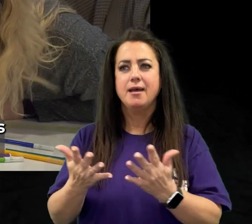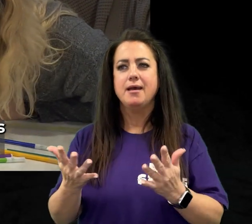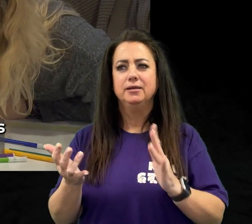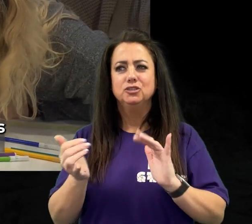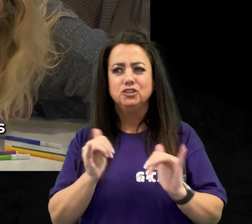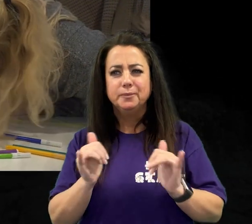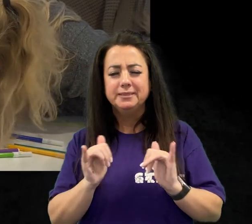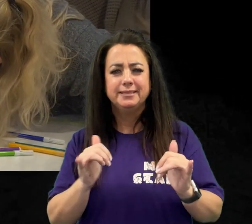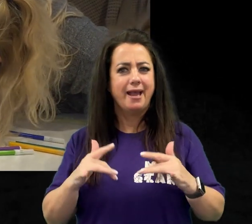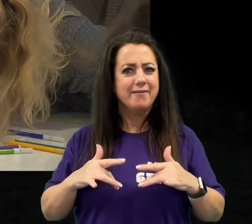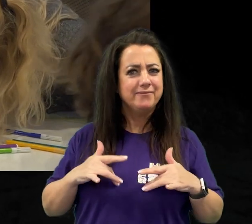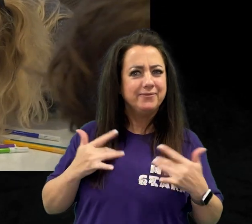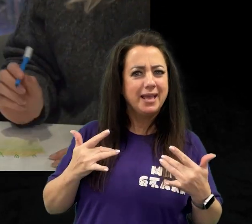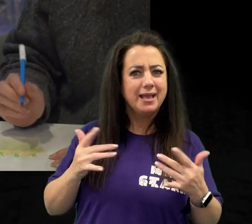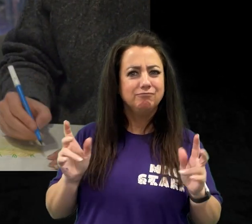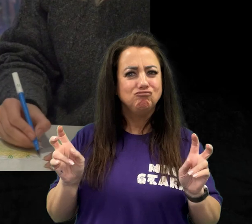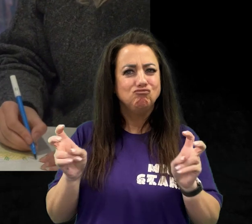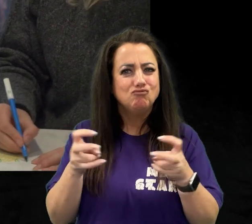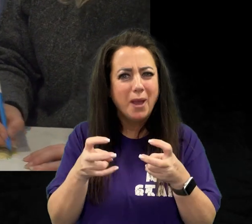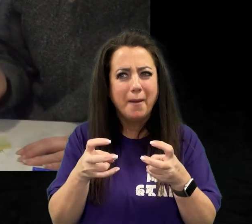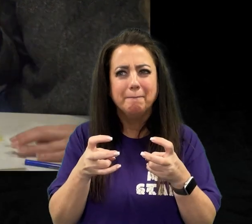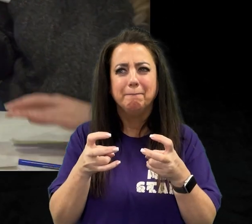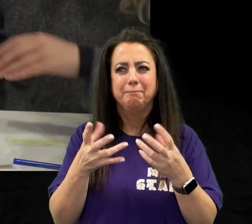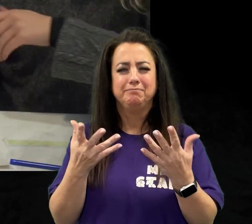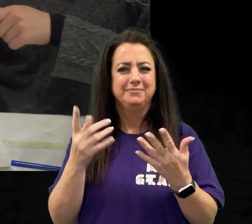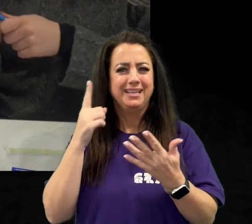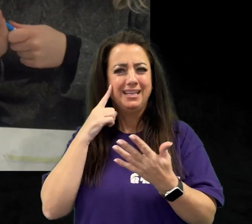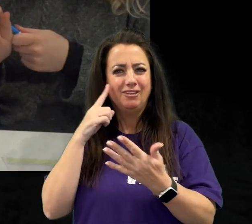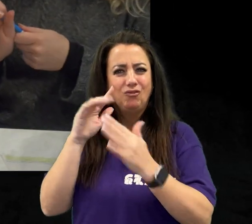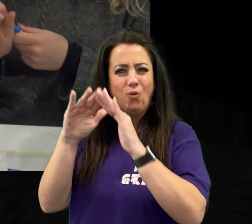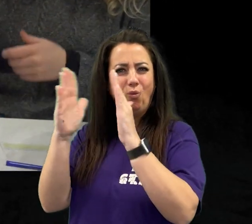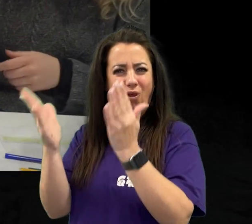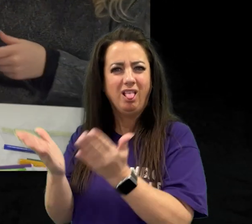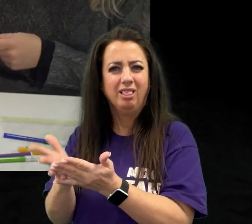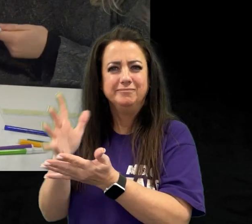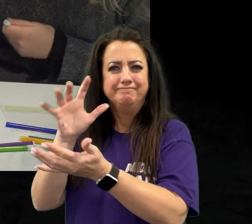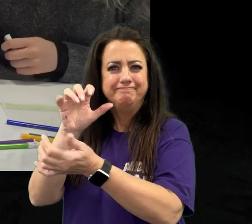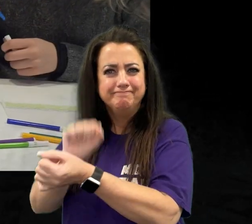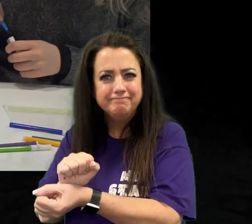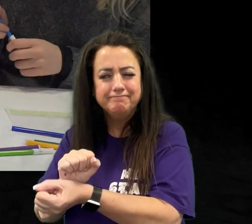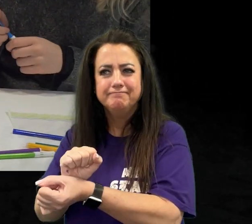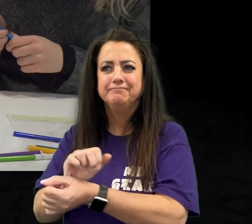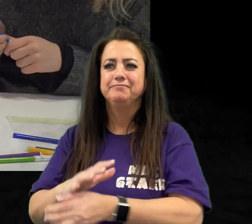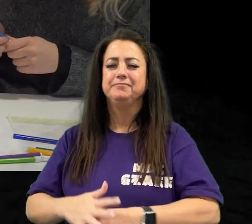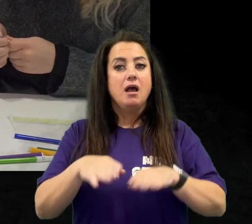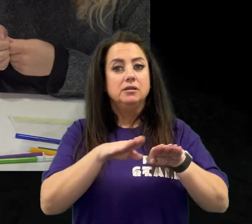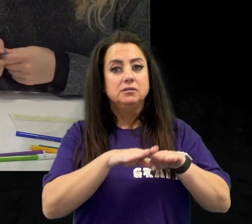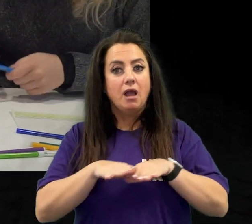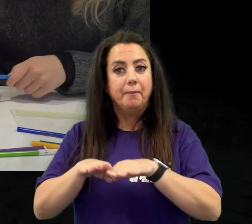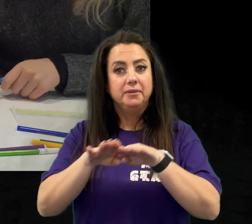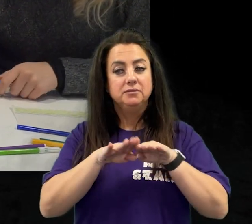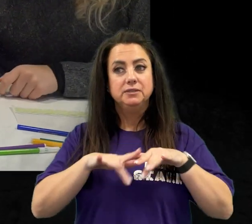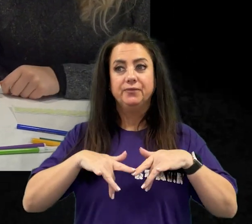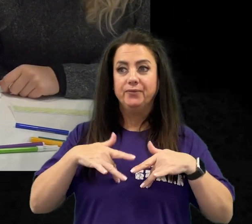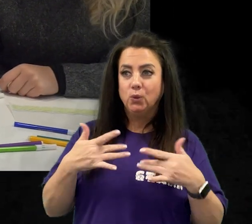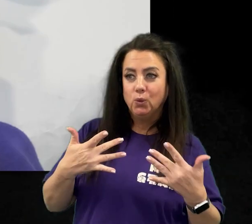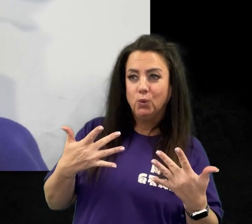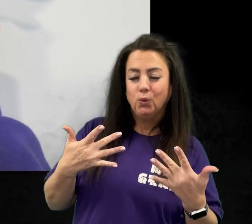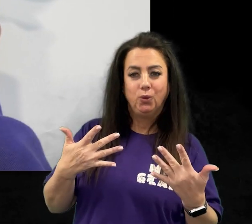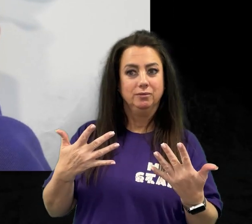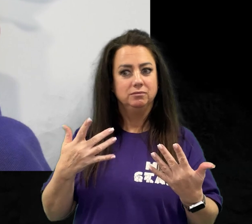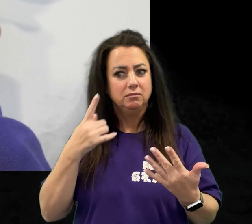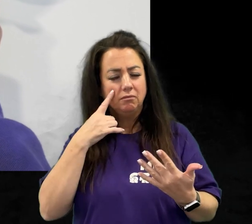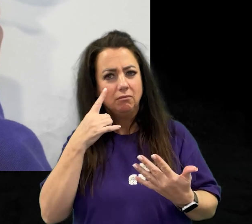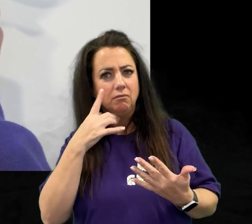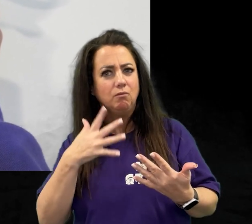hearing world, and that was a really common thing that they wanted to explore. So we thought about doors and how doors make us